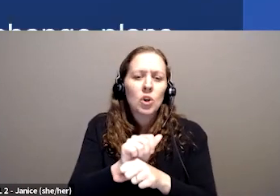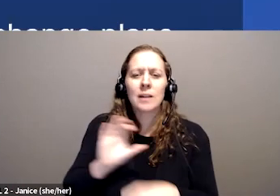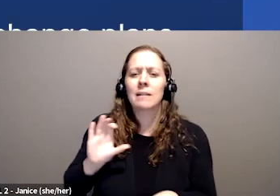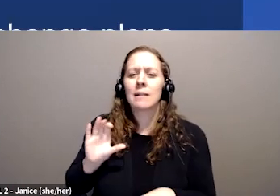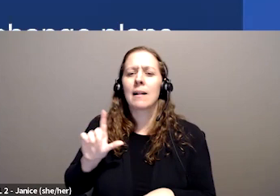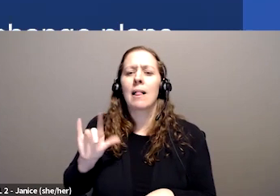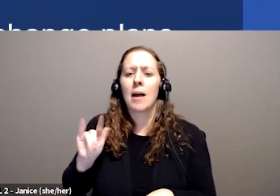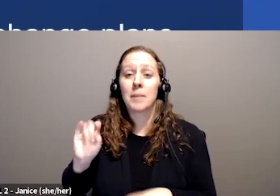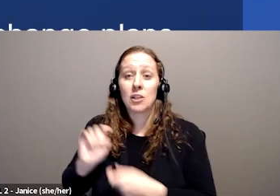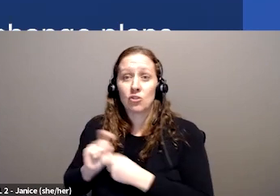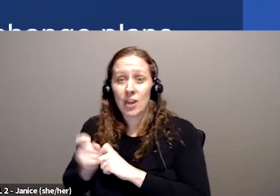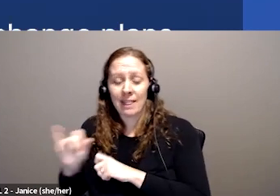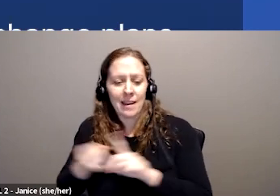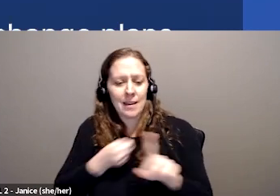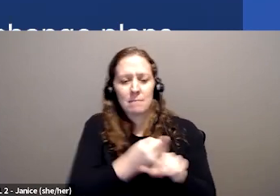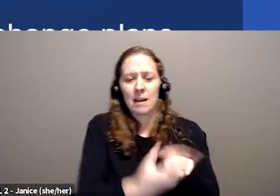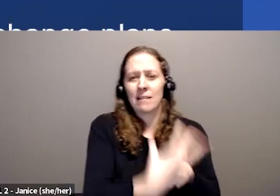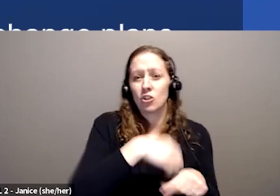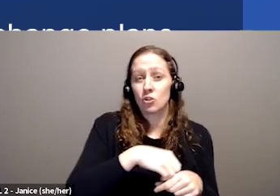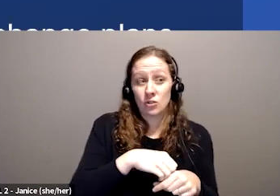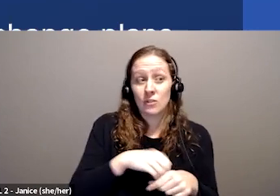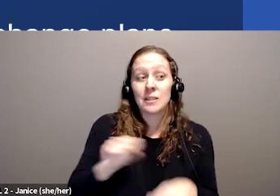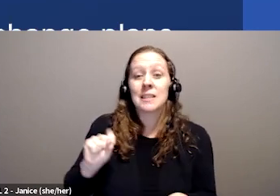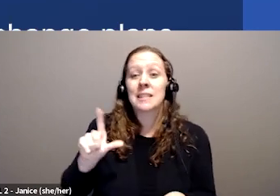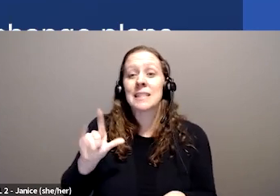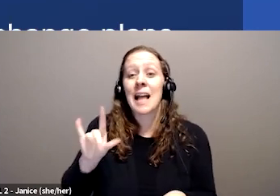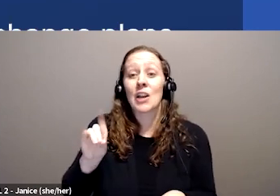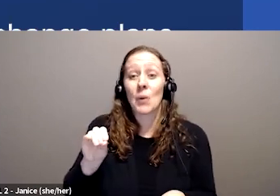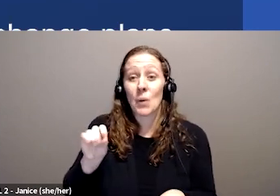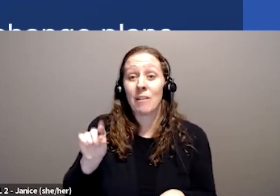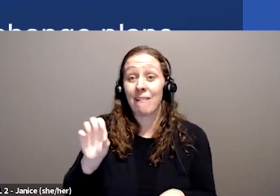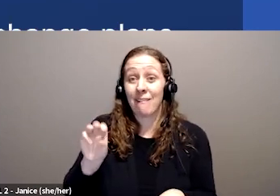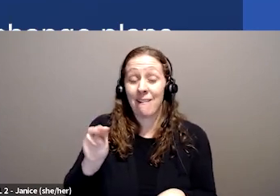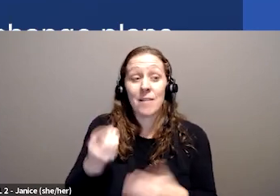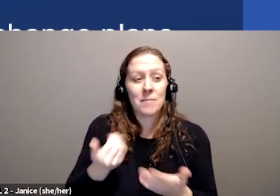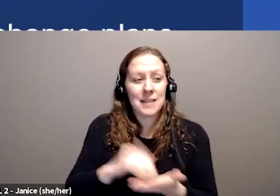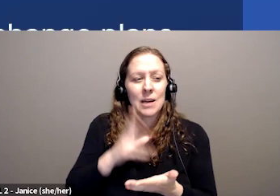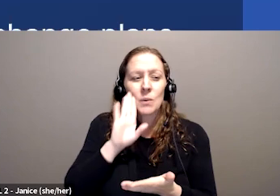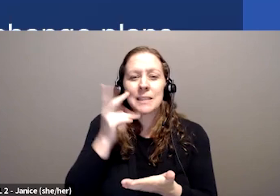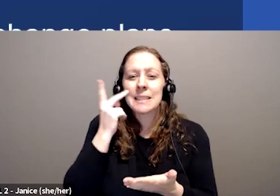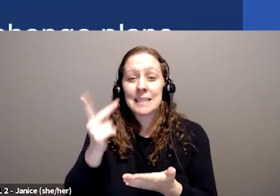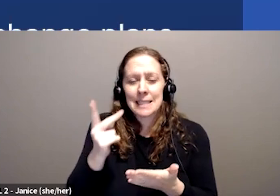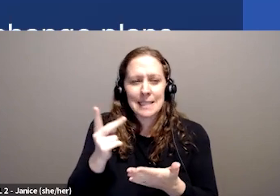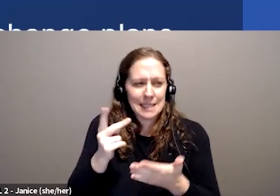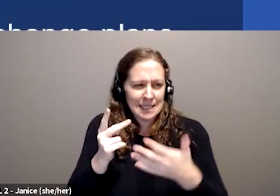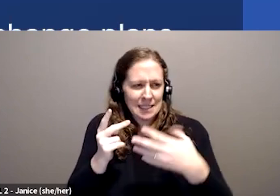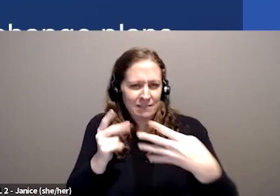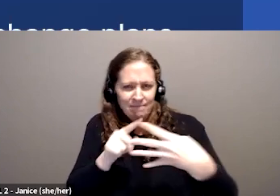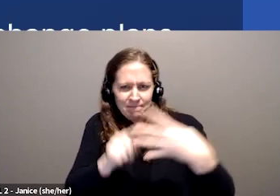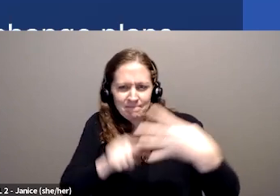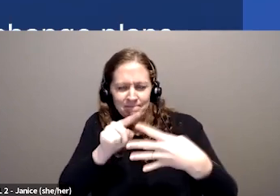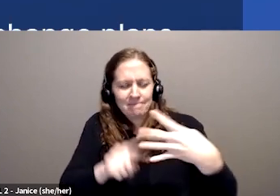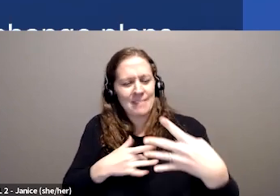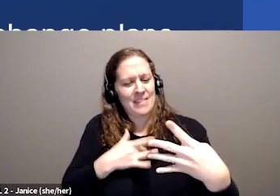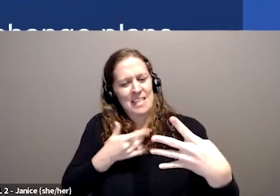inclusive employment. So on your Slido window, you'll see the opportunity to rank strategies that you think are most important. So we ask you